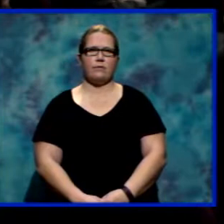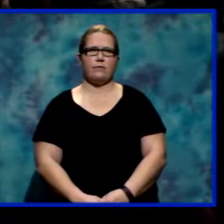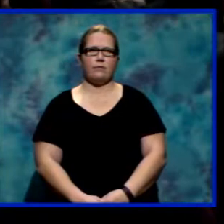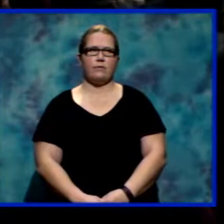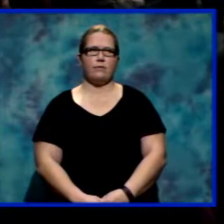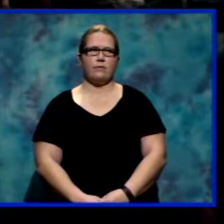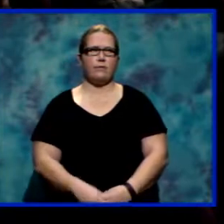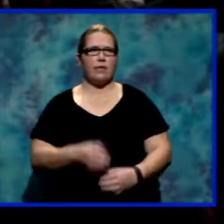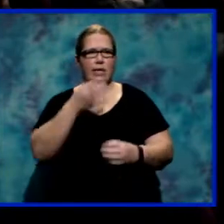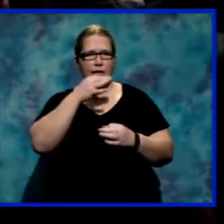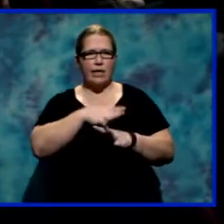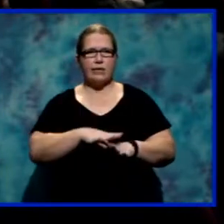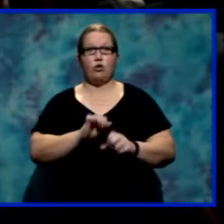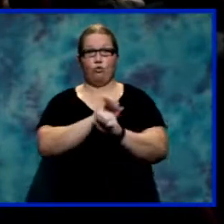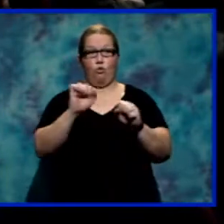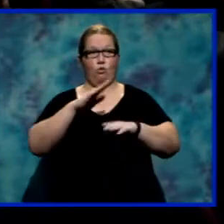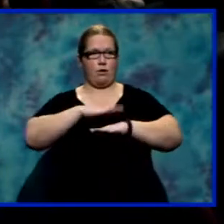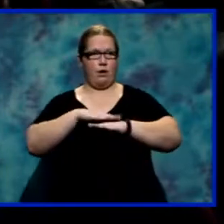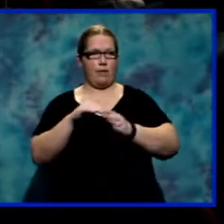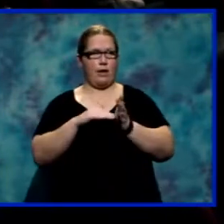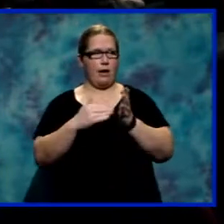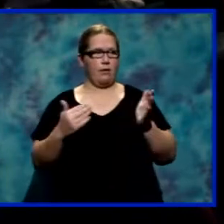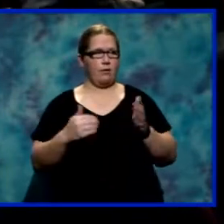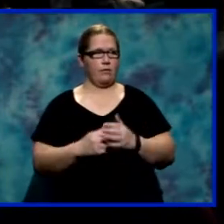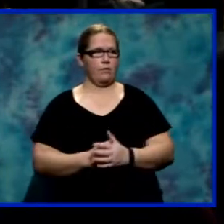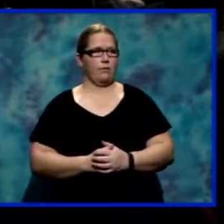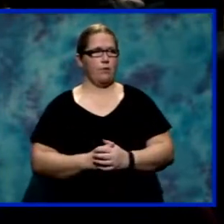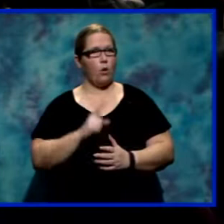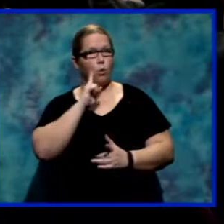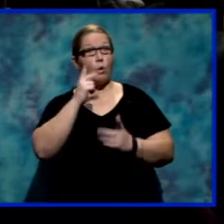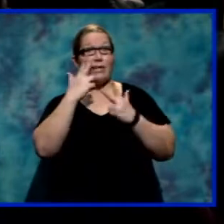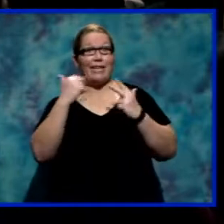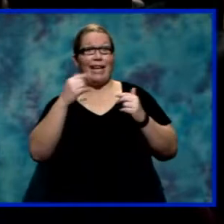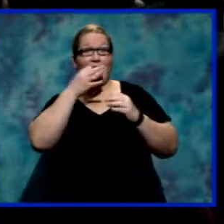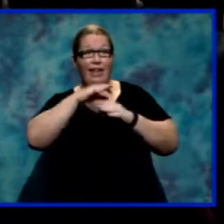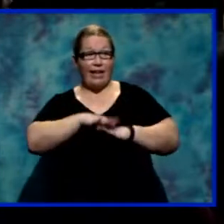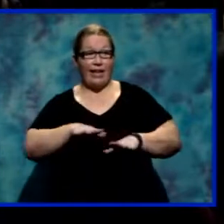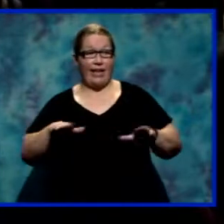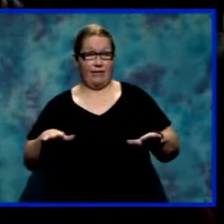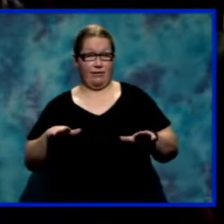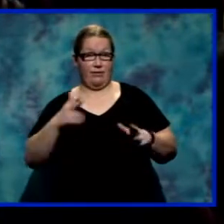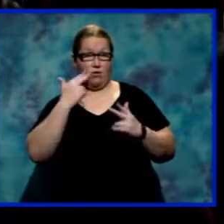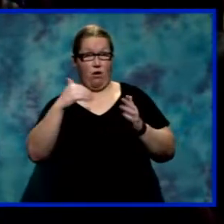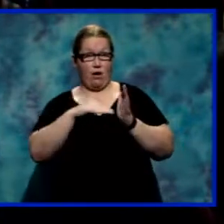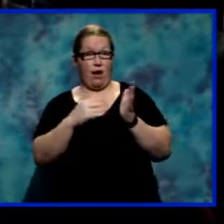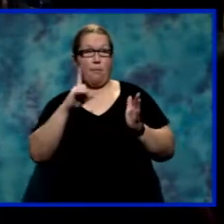Kids, it's your time now. We're going to sing the kids' song first before we do the offering.